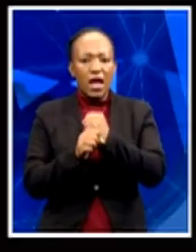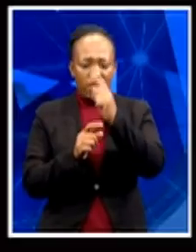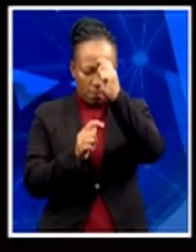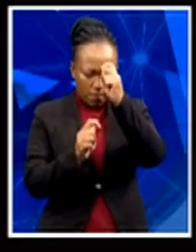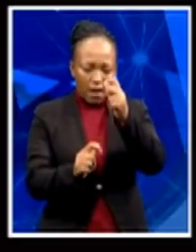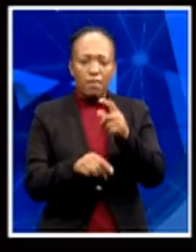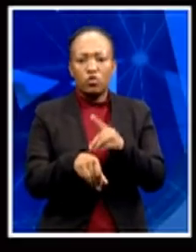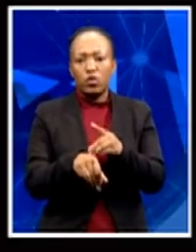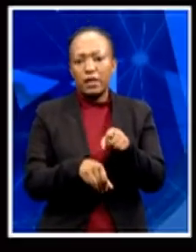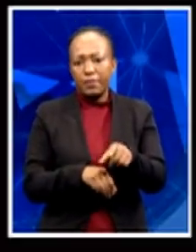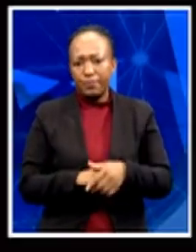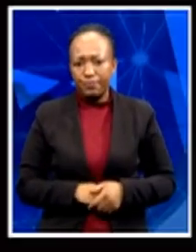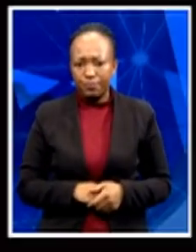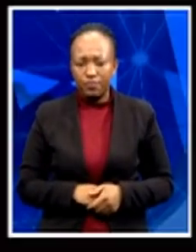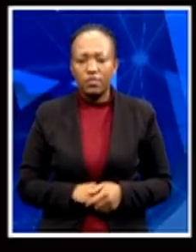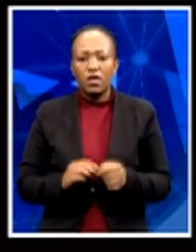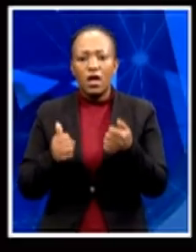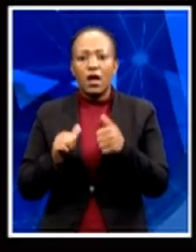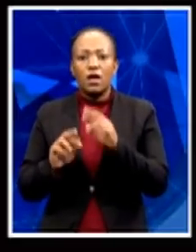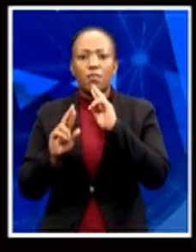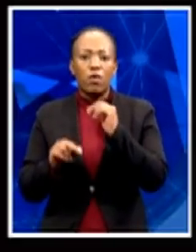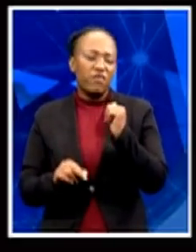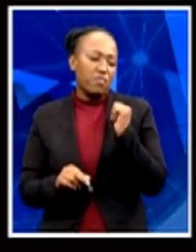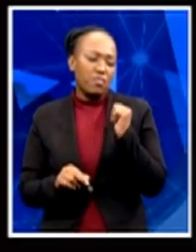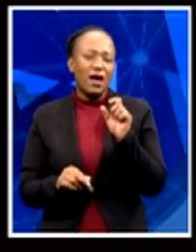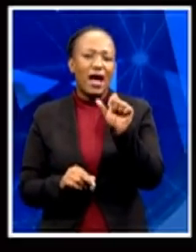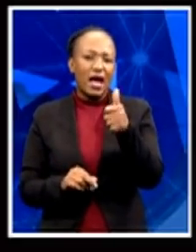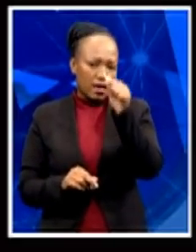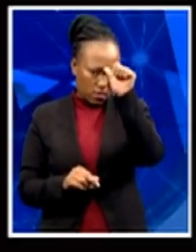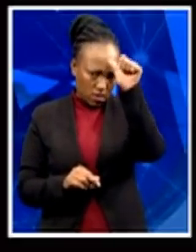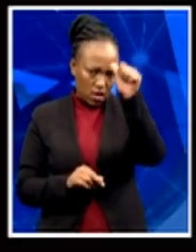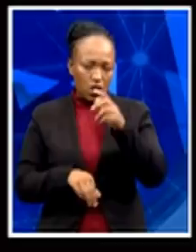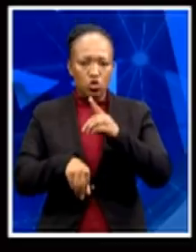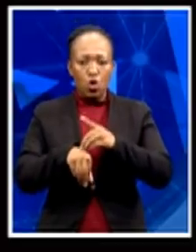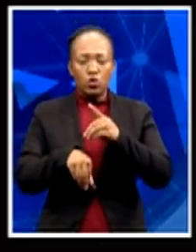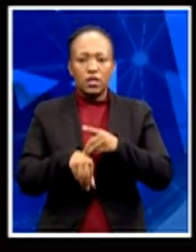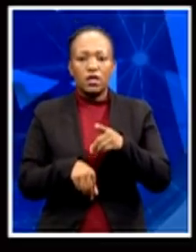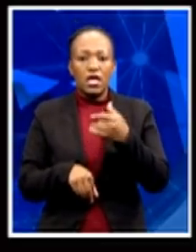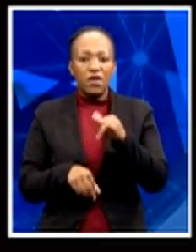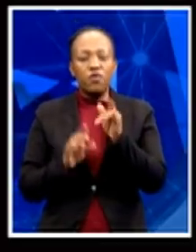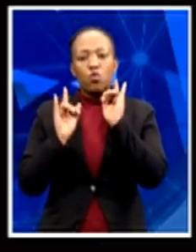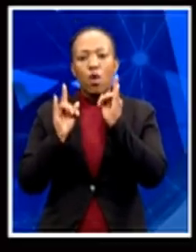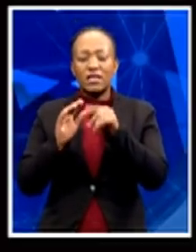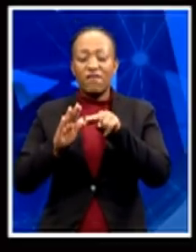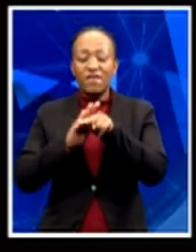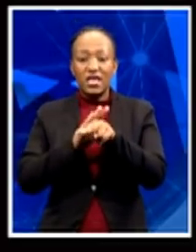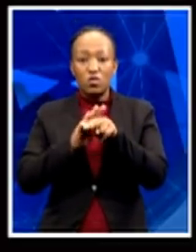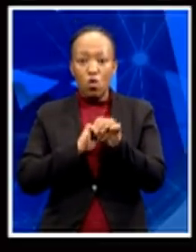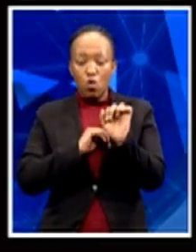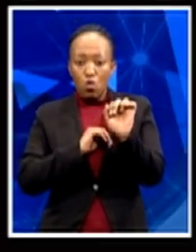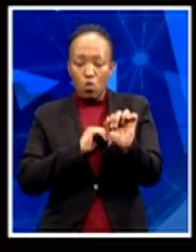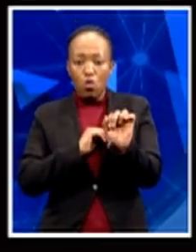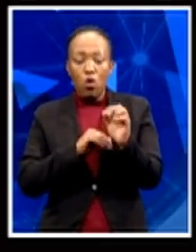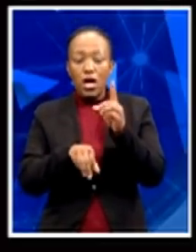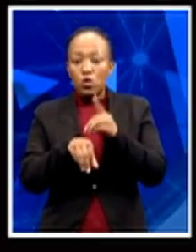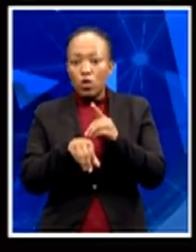came in yesterday from another Indian doctor. And if you watch his video, very close to what this doctor in Port Edward in KwaZulu-Natal